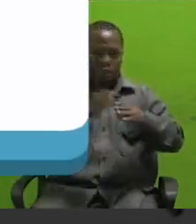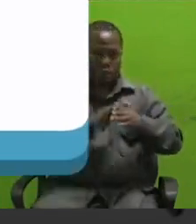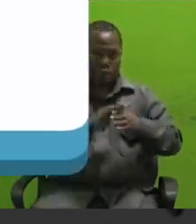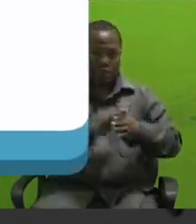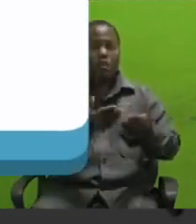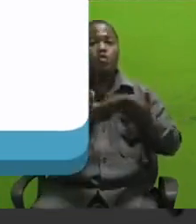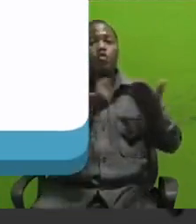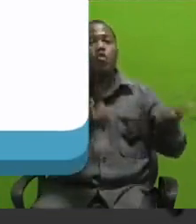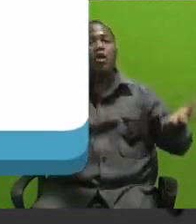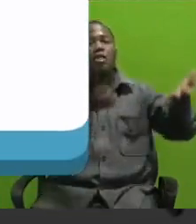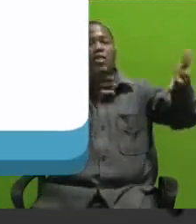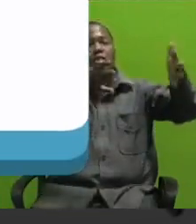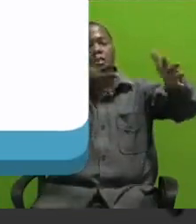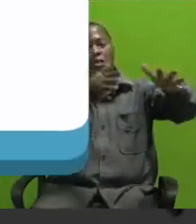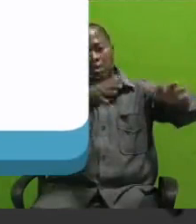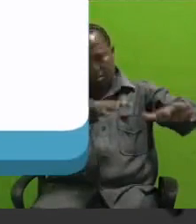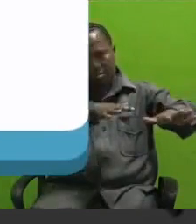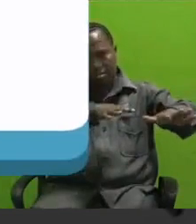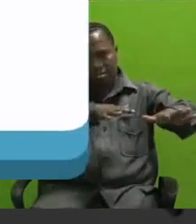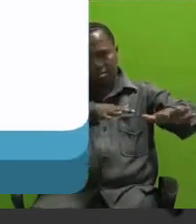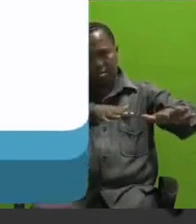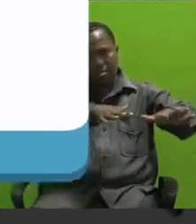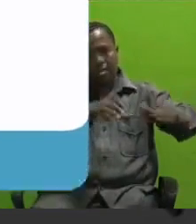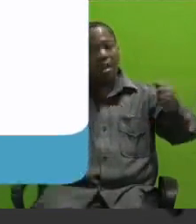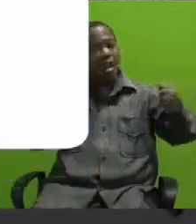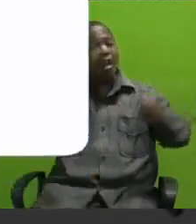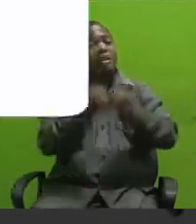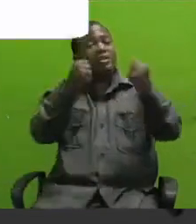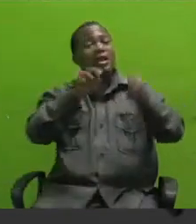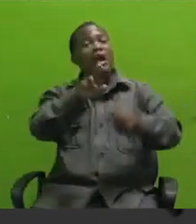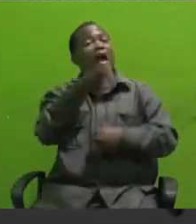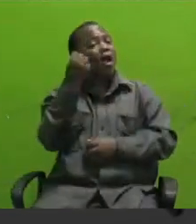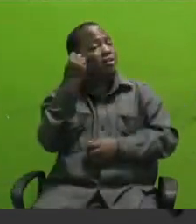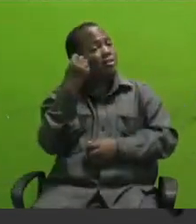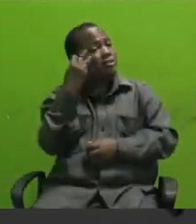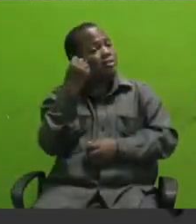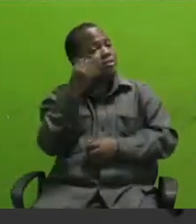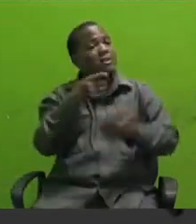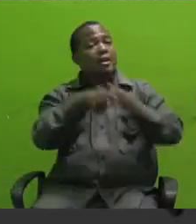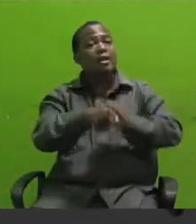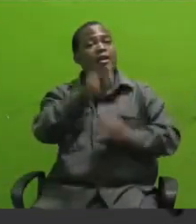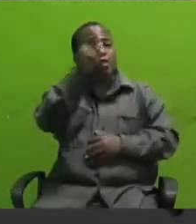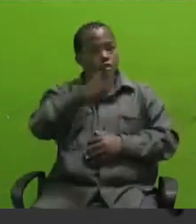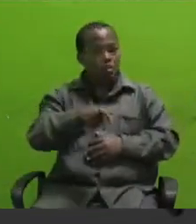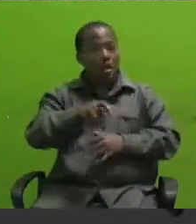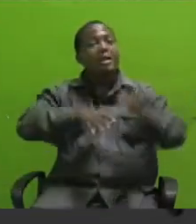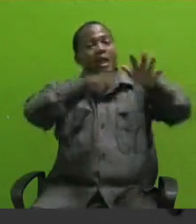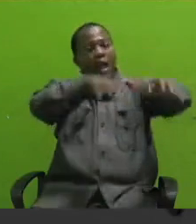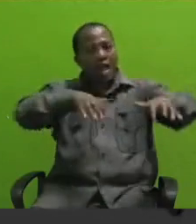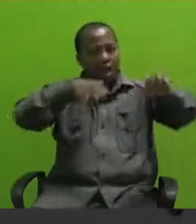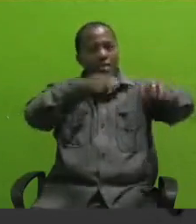cause death, injury, or disease in humans, animals, or